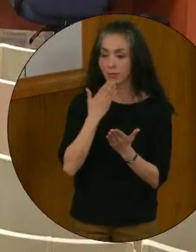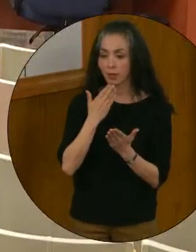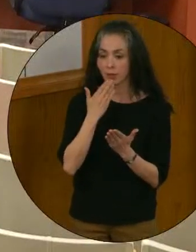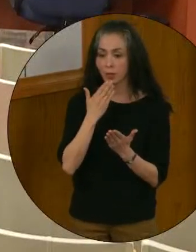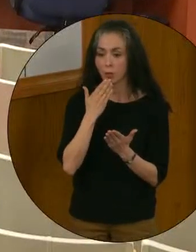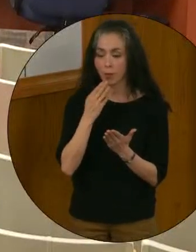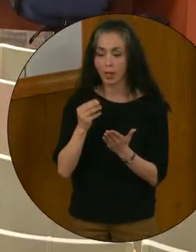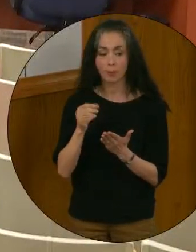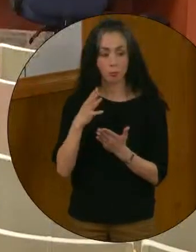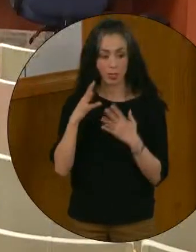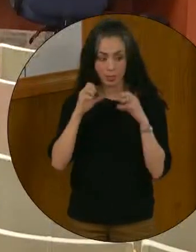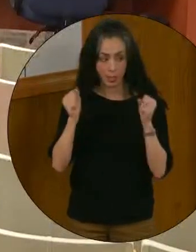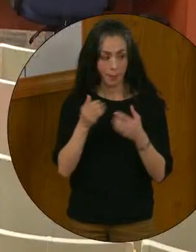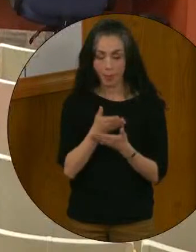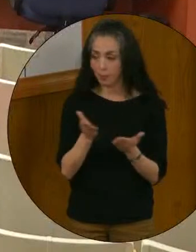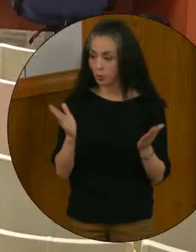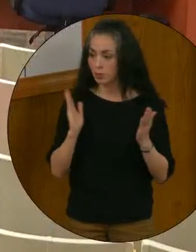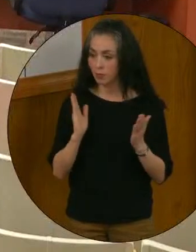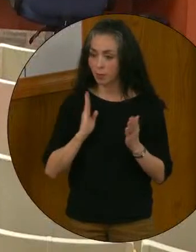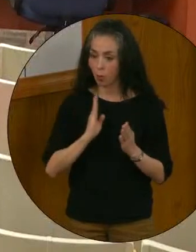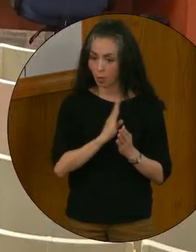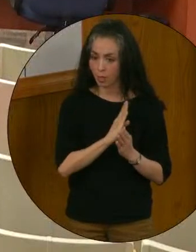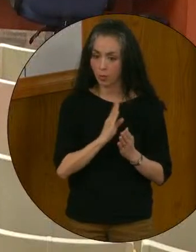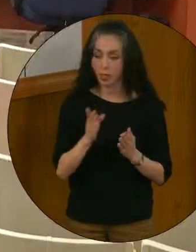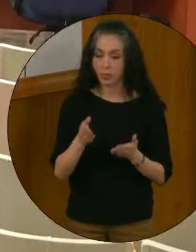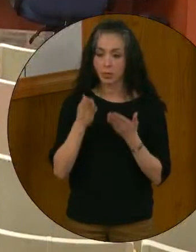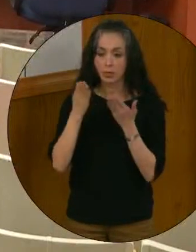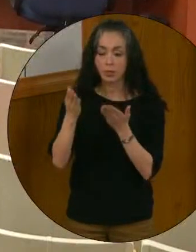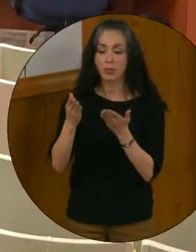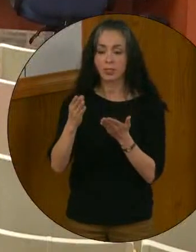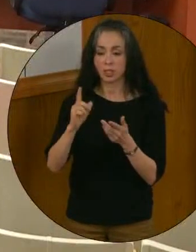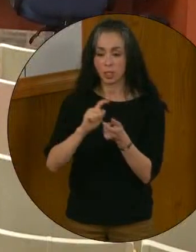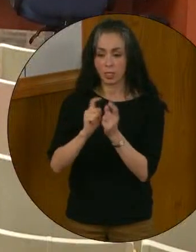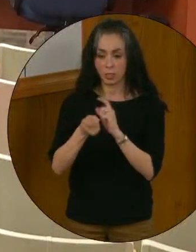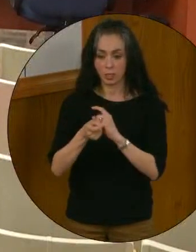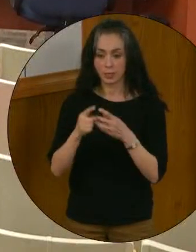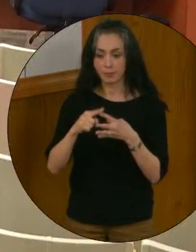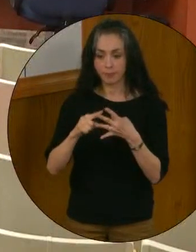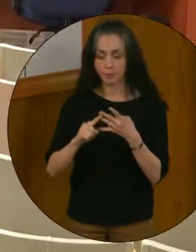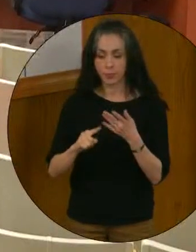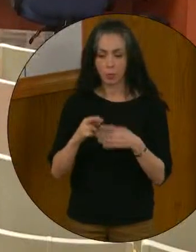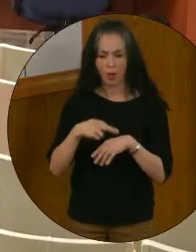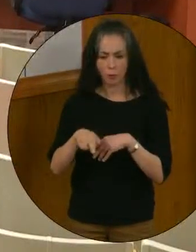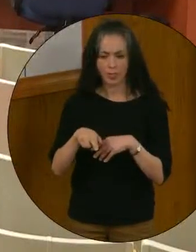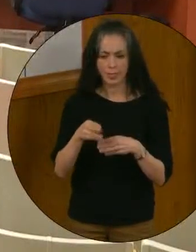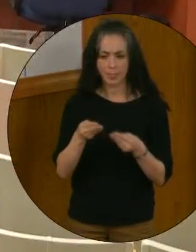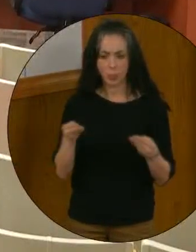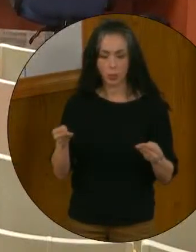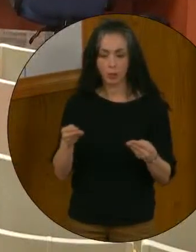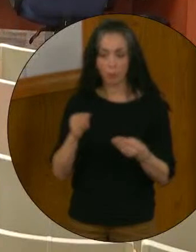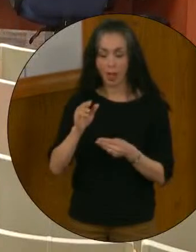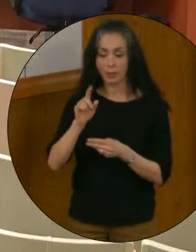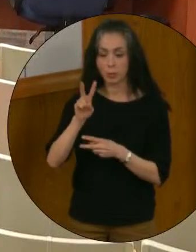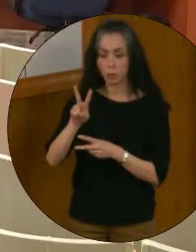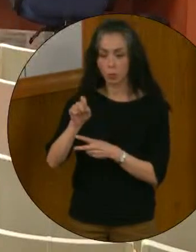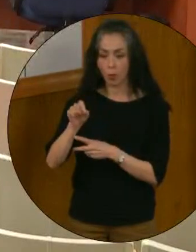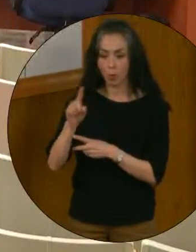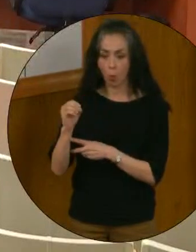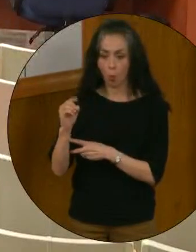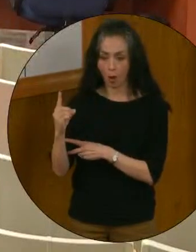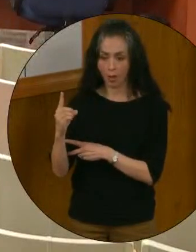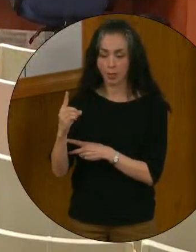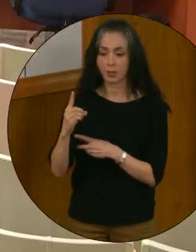President. Members of the board, I would like to make a motion to adopt the agenda with the following changes. Reference material is provided for item 2.01, board